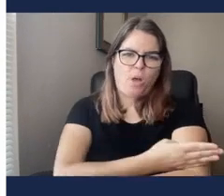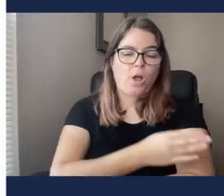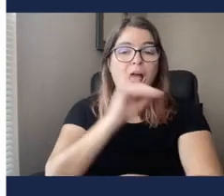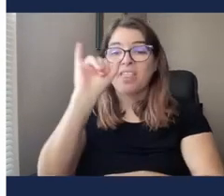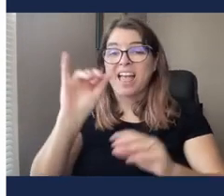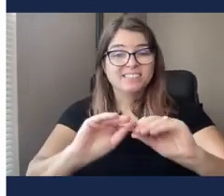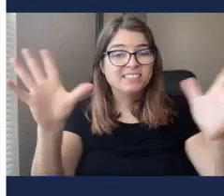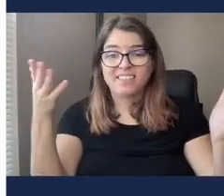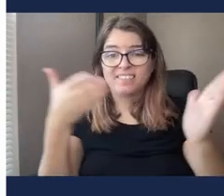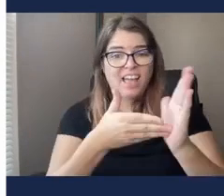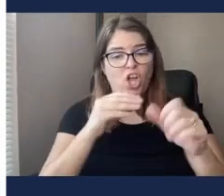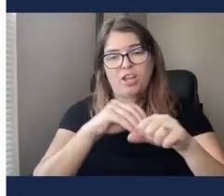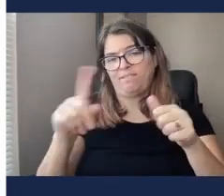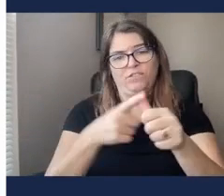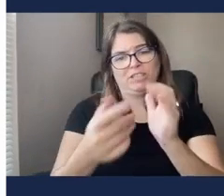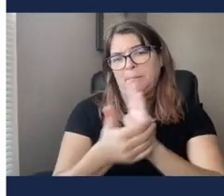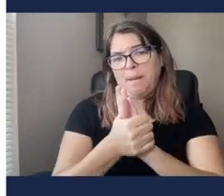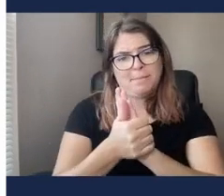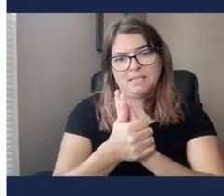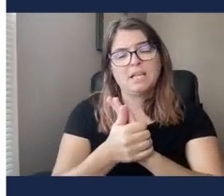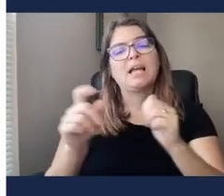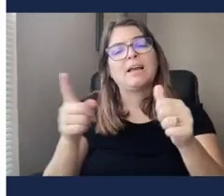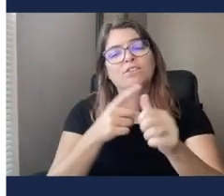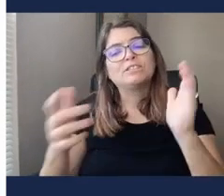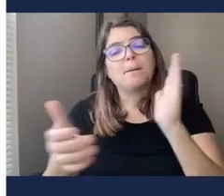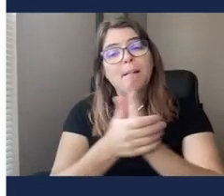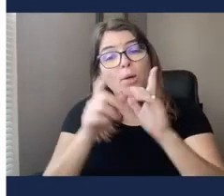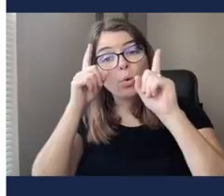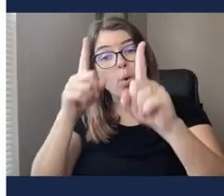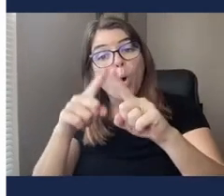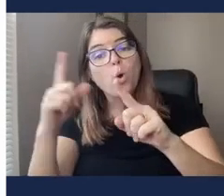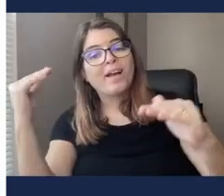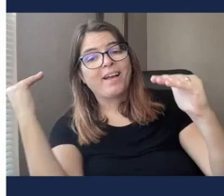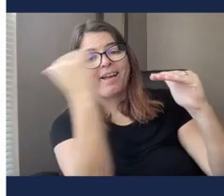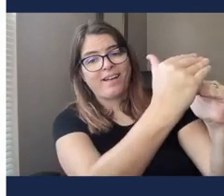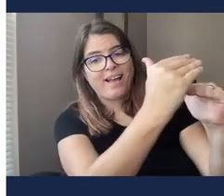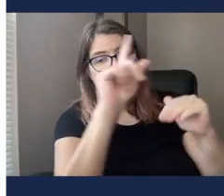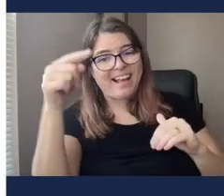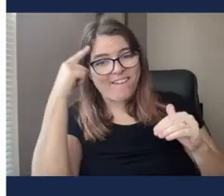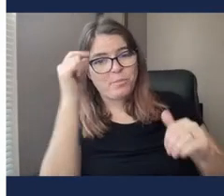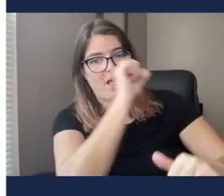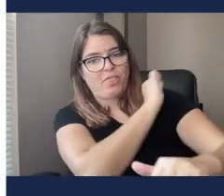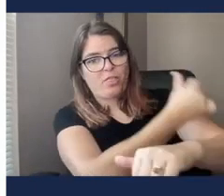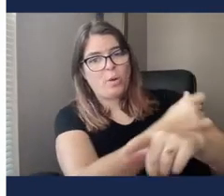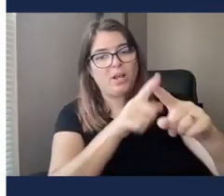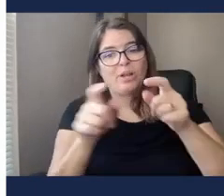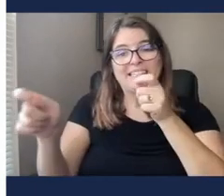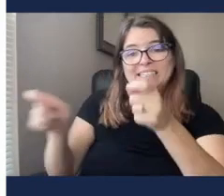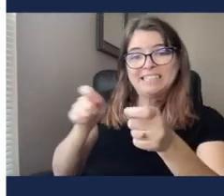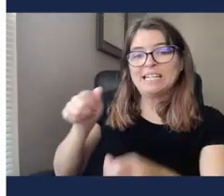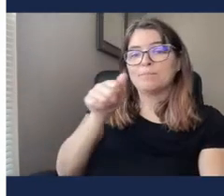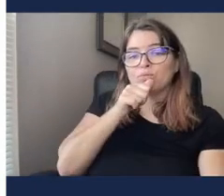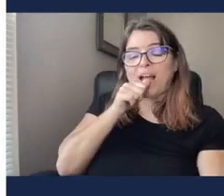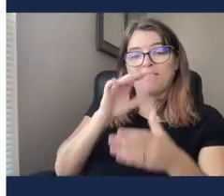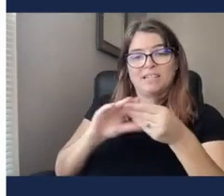Amendment. The First Amendment is about constraining the government's authority to regulate private speech because